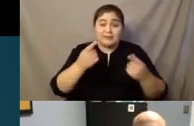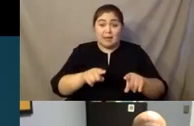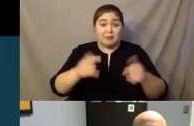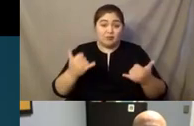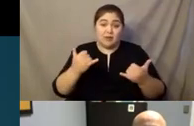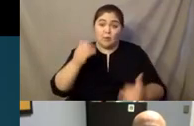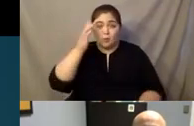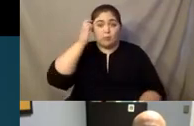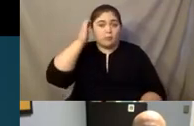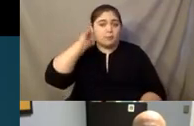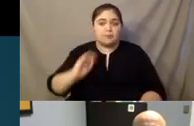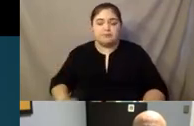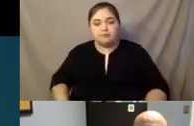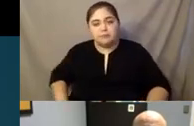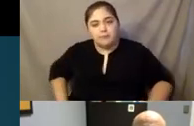now.